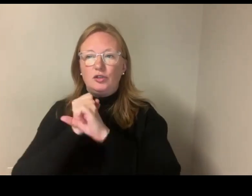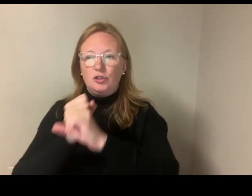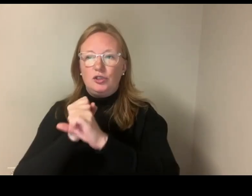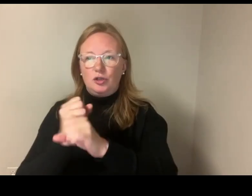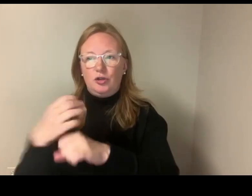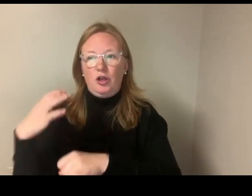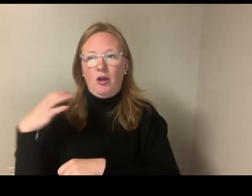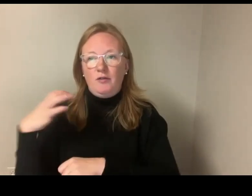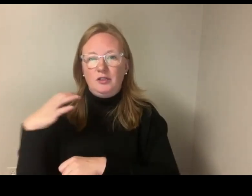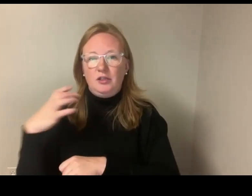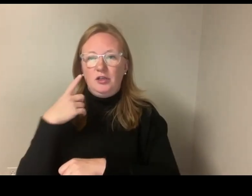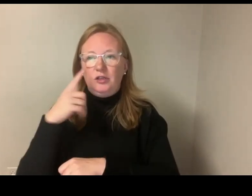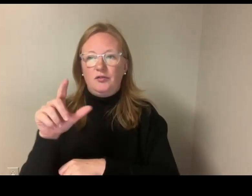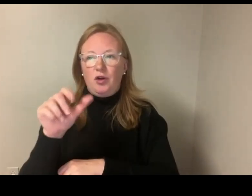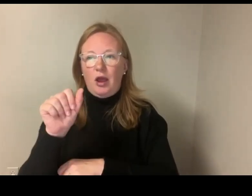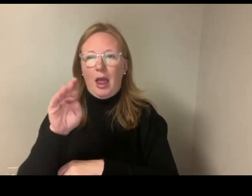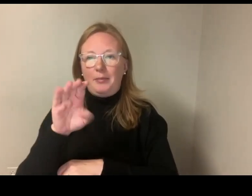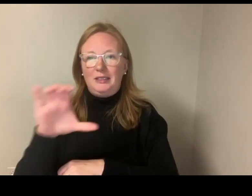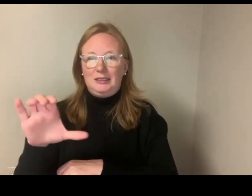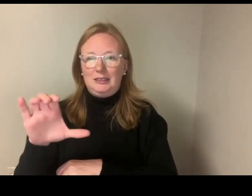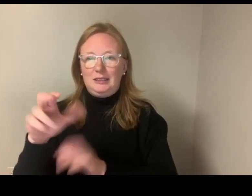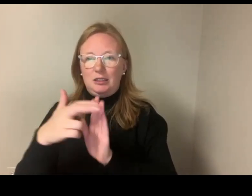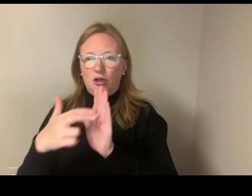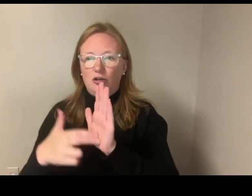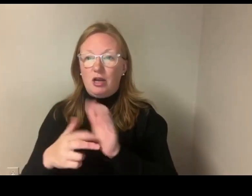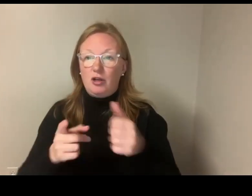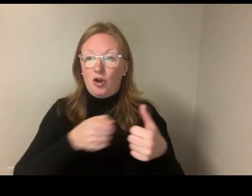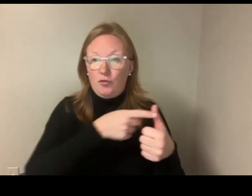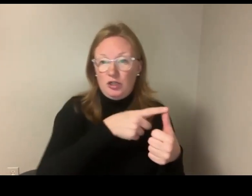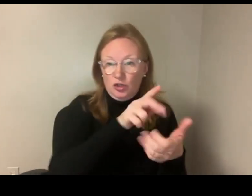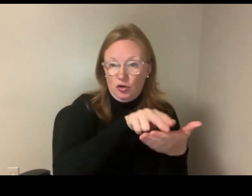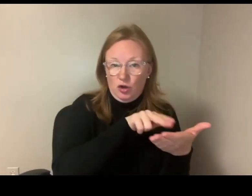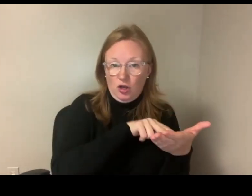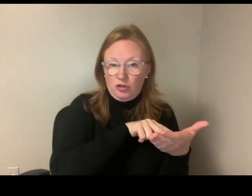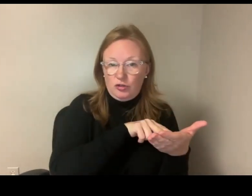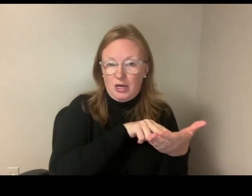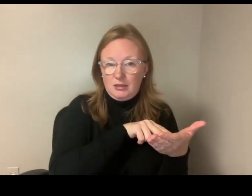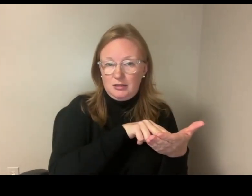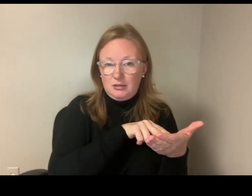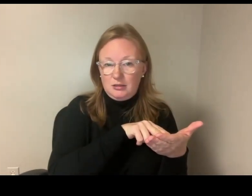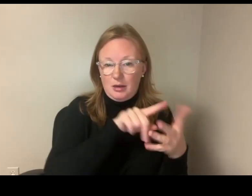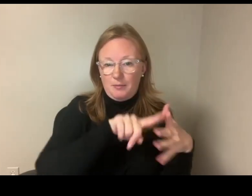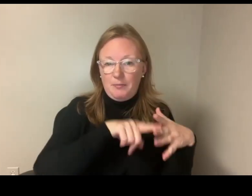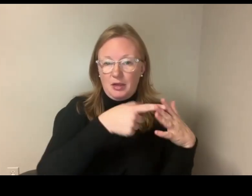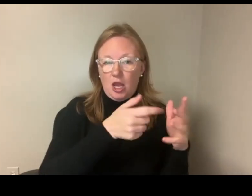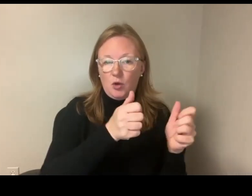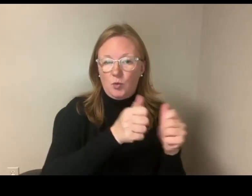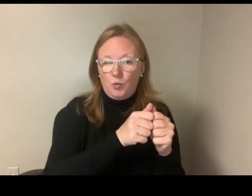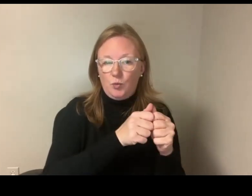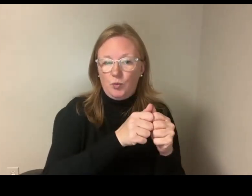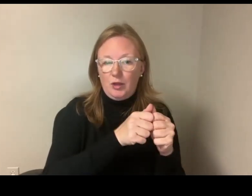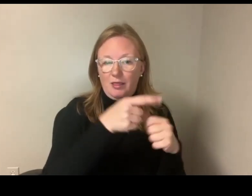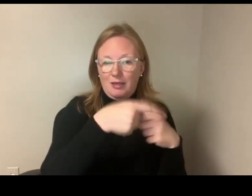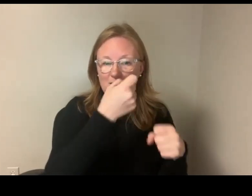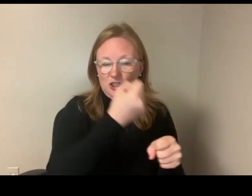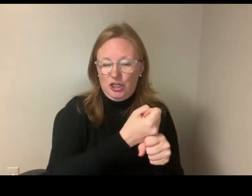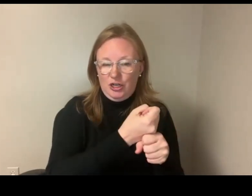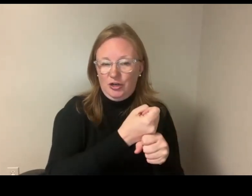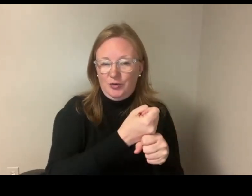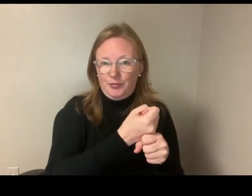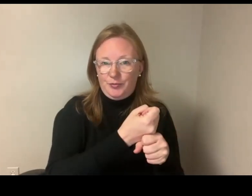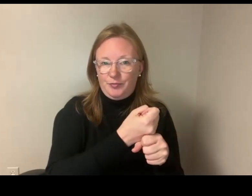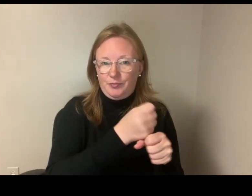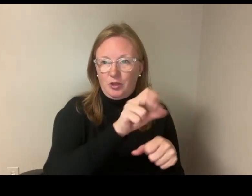security officers. The original contract began with this year, which was